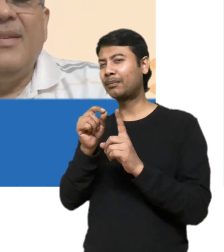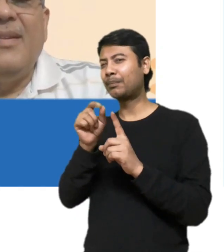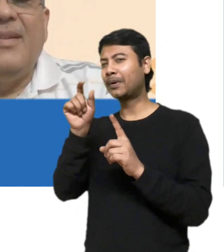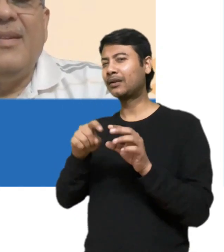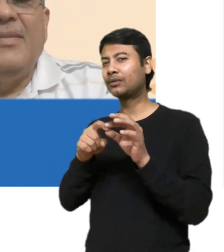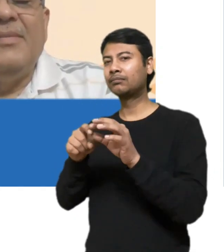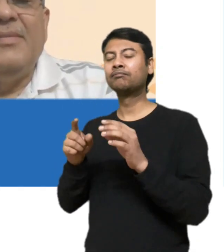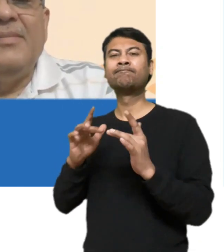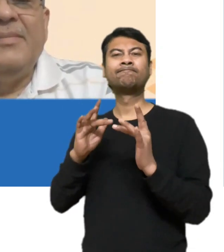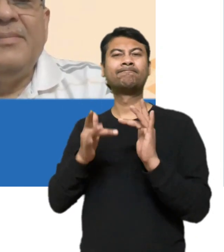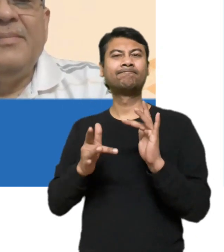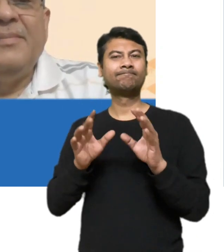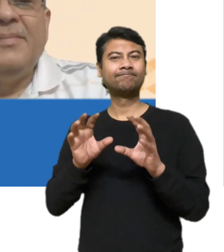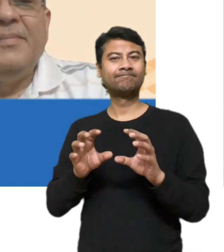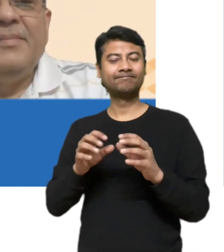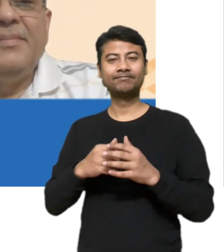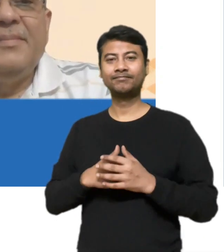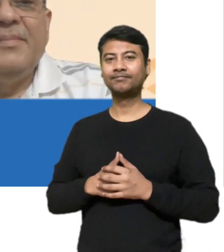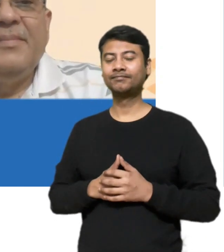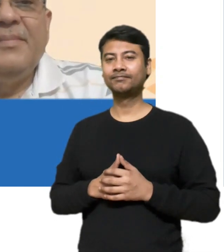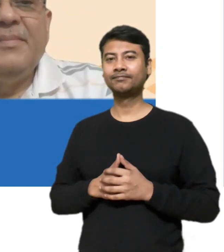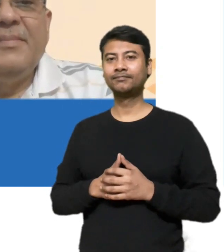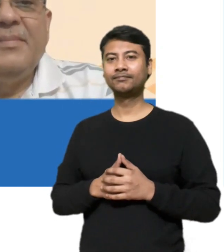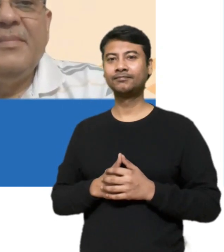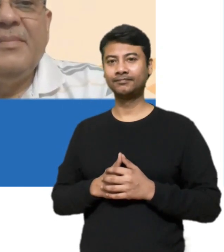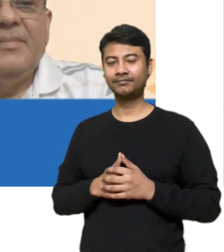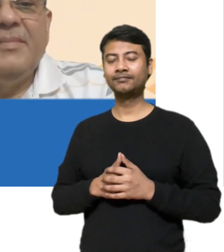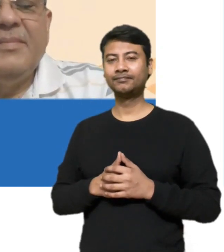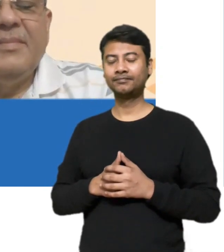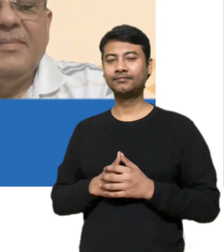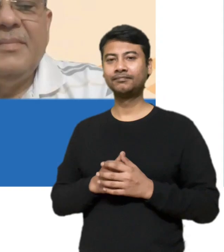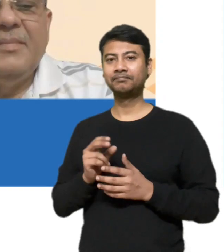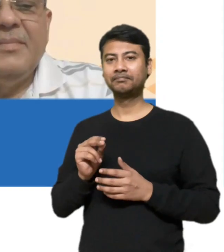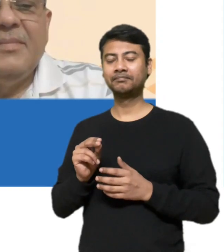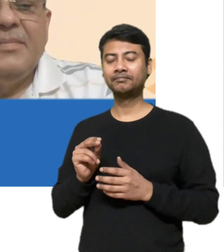It glitched again. Tarunji's internet glitched again.